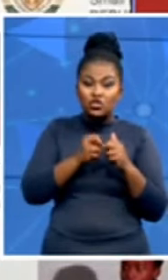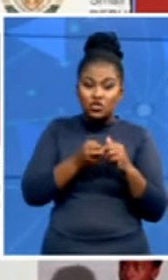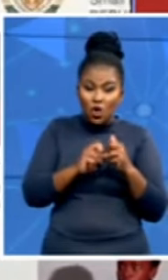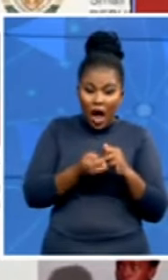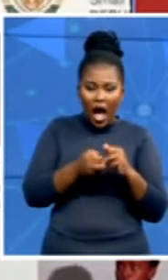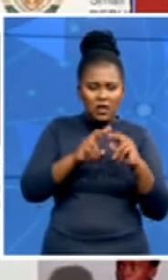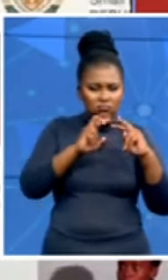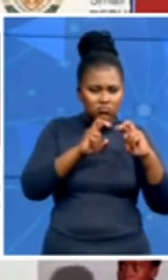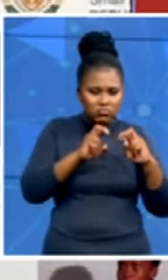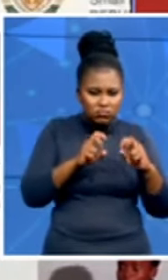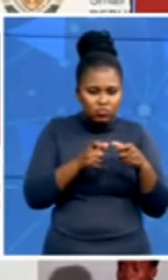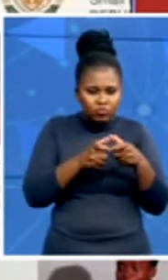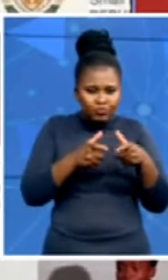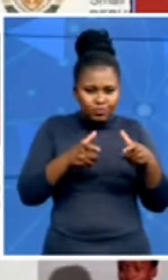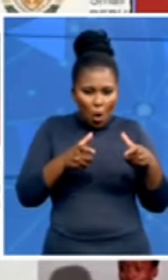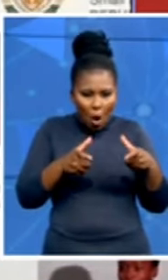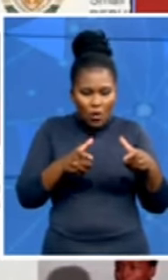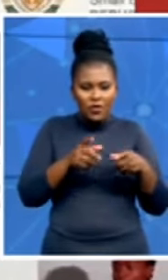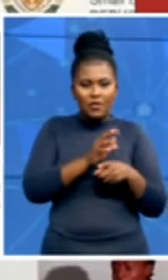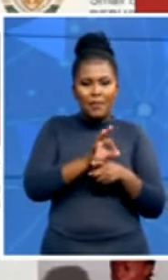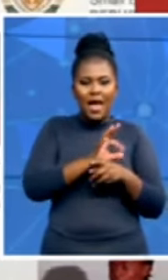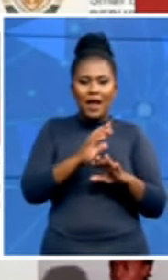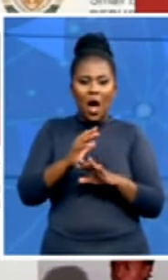and our economic recovery plan as the country.